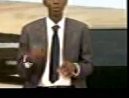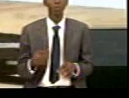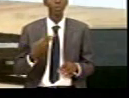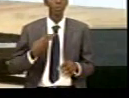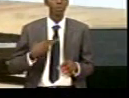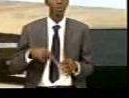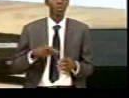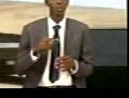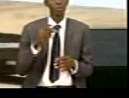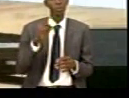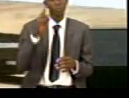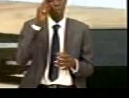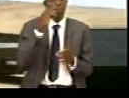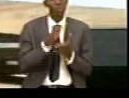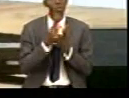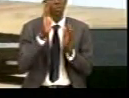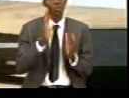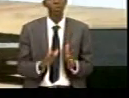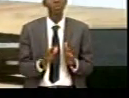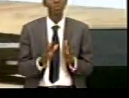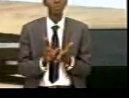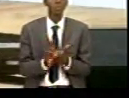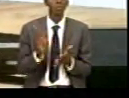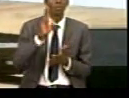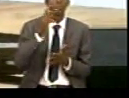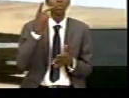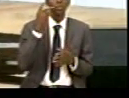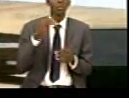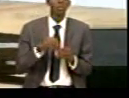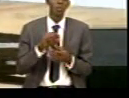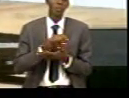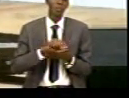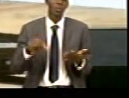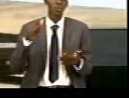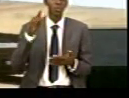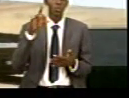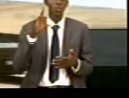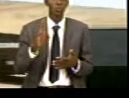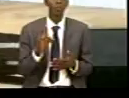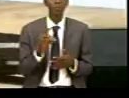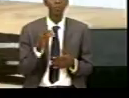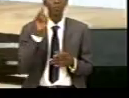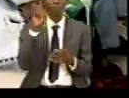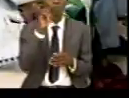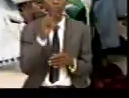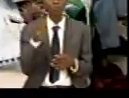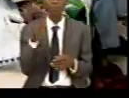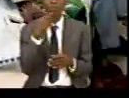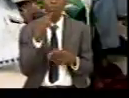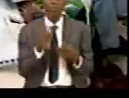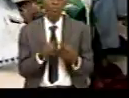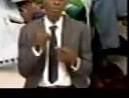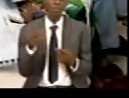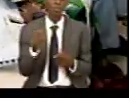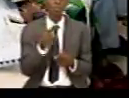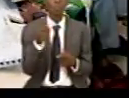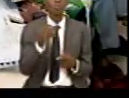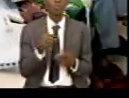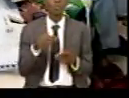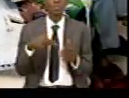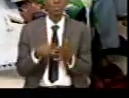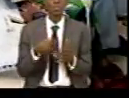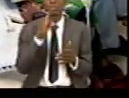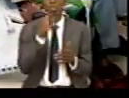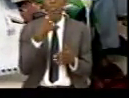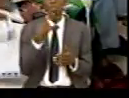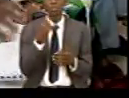verse 28. In verse 28, therefore, say unto them, thus says the